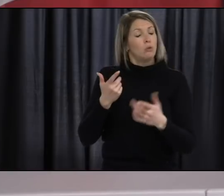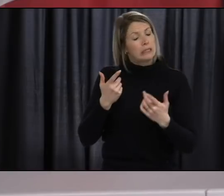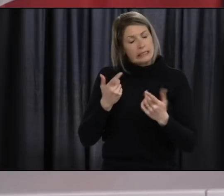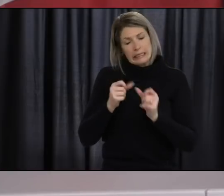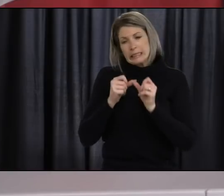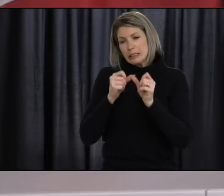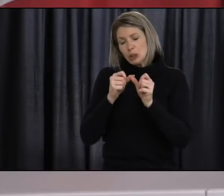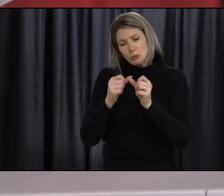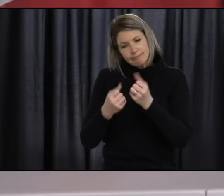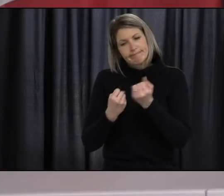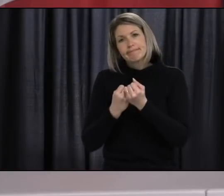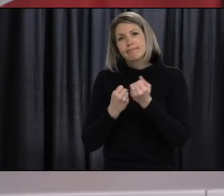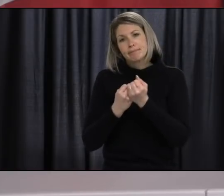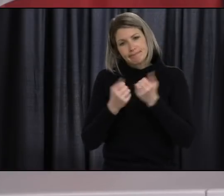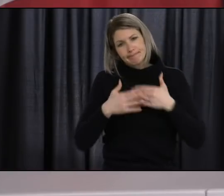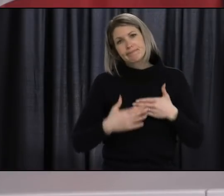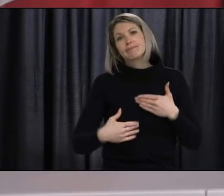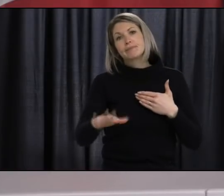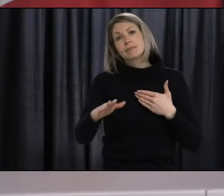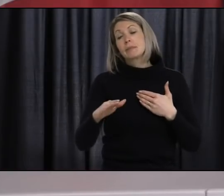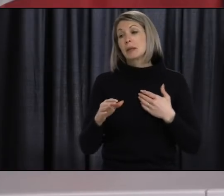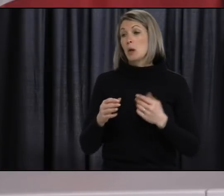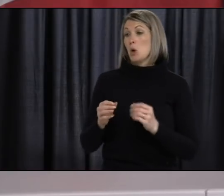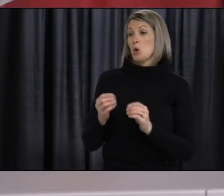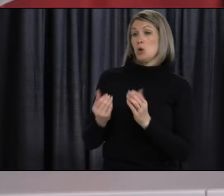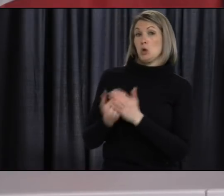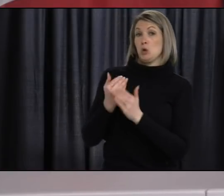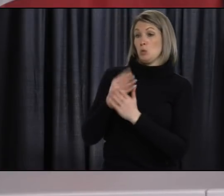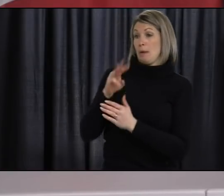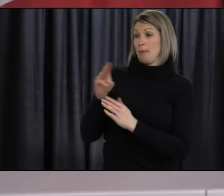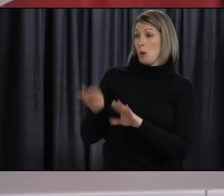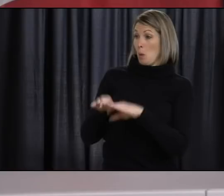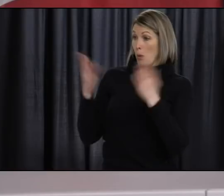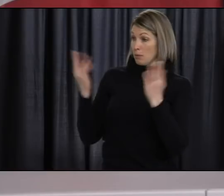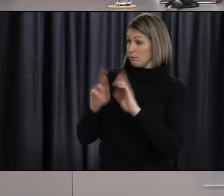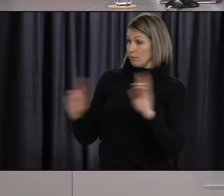hopefully when this portal gets opened up, we'll get some relief for businesses as well next week.